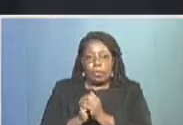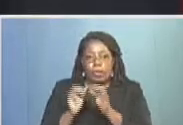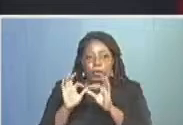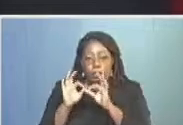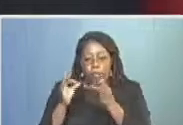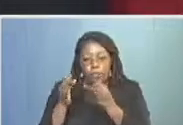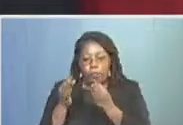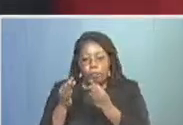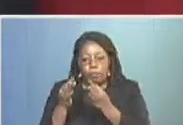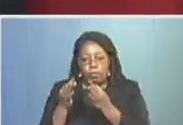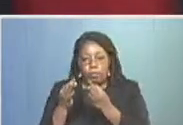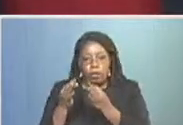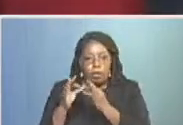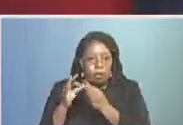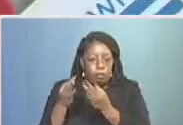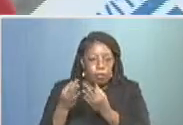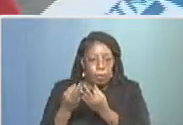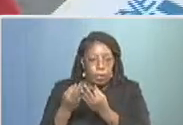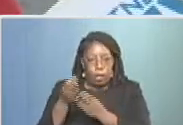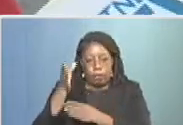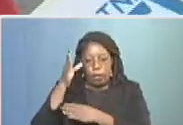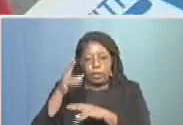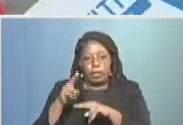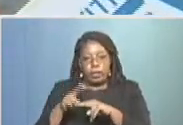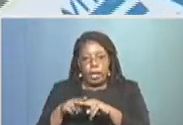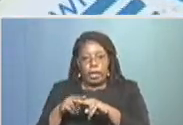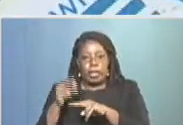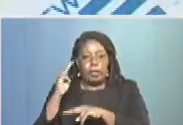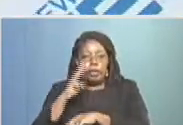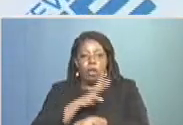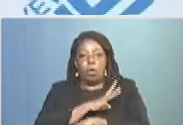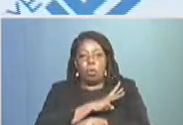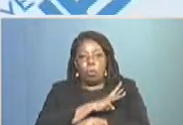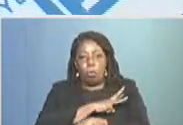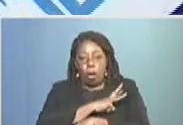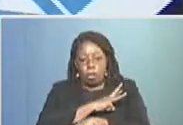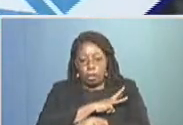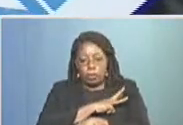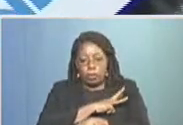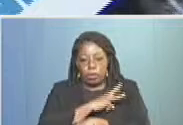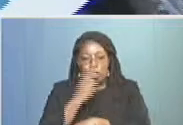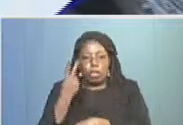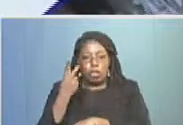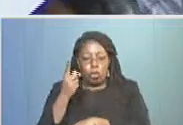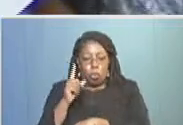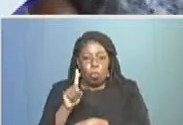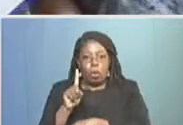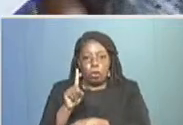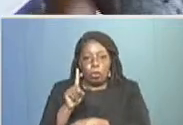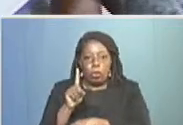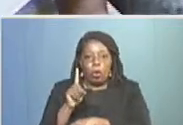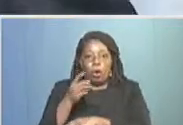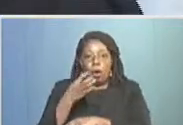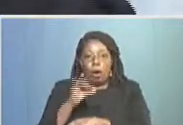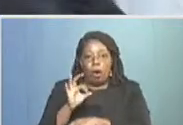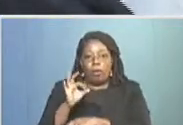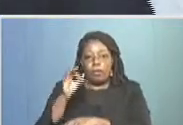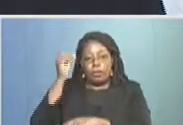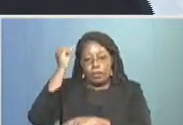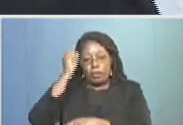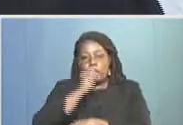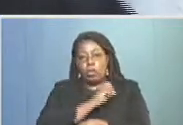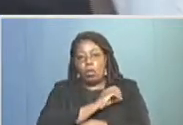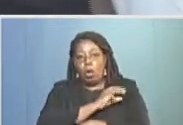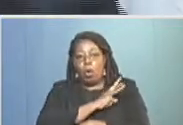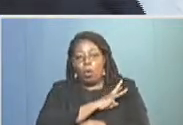father Maurice Moore and co-signed by Lady Naomi Wallace Whitfield, widow of F&M founder Sir Cecil Wallace Whitfield.